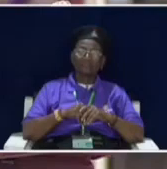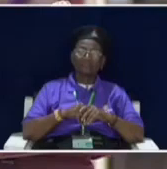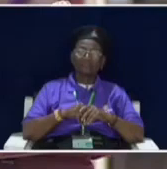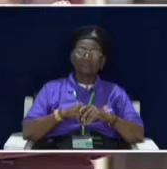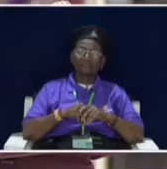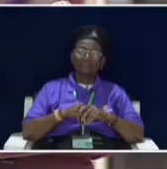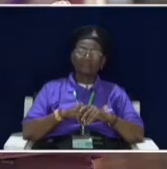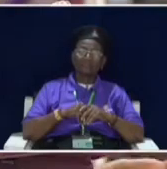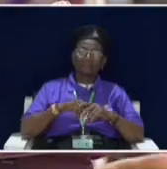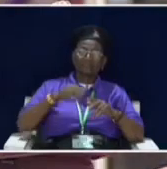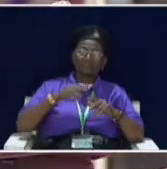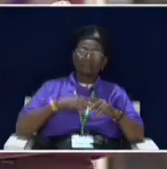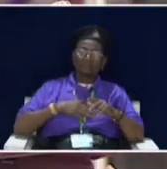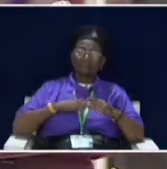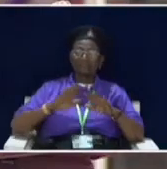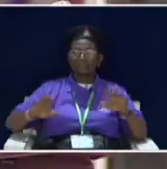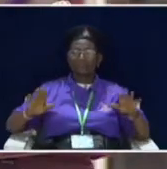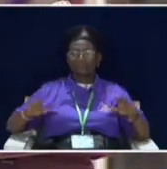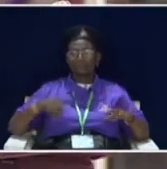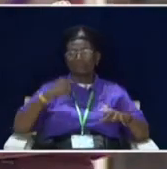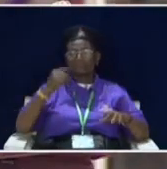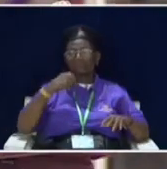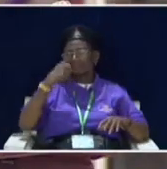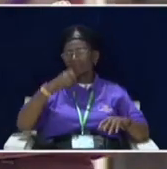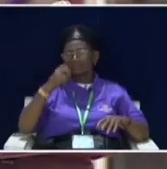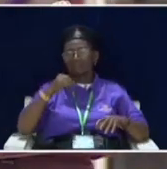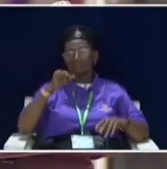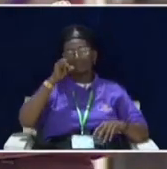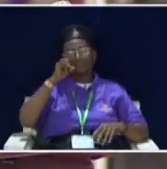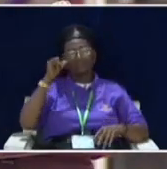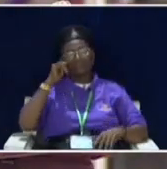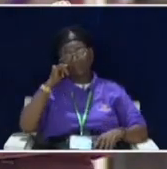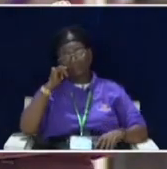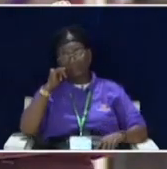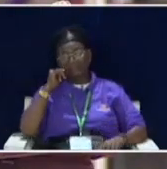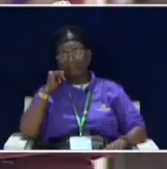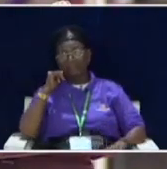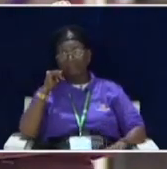My children, who spoke yesterday, I've done a